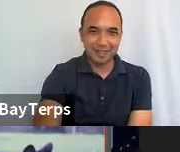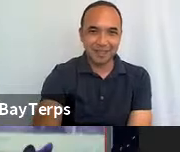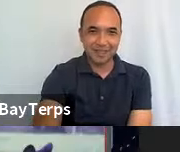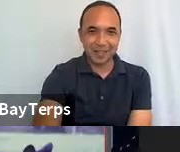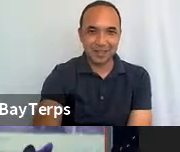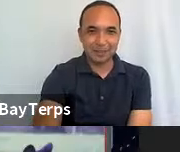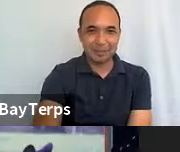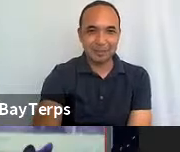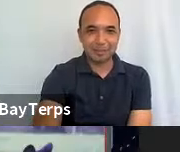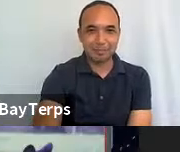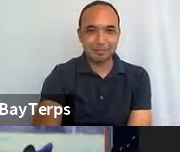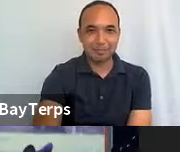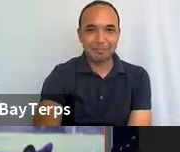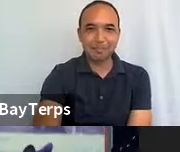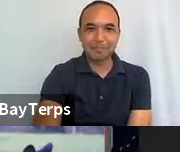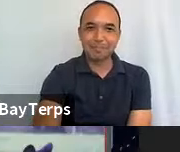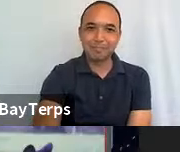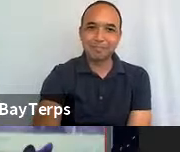like to do it.